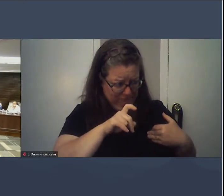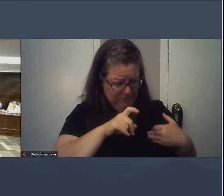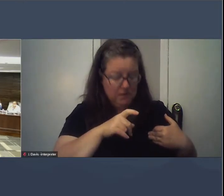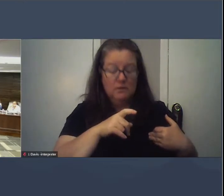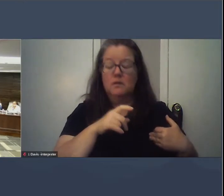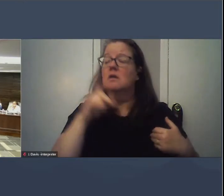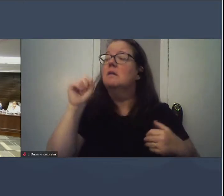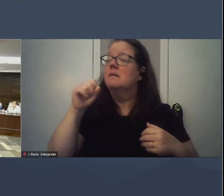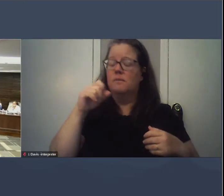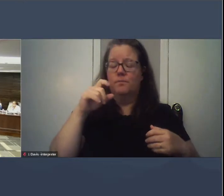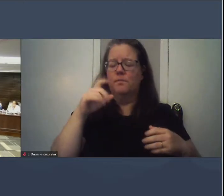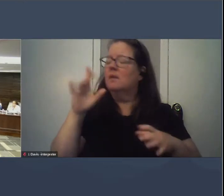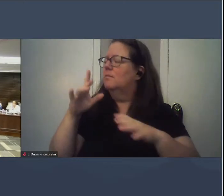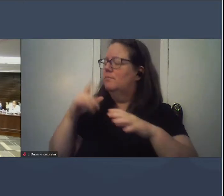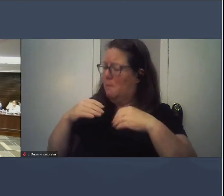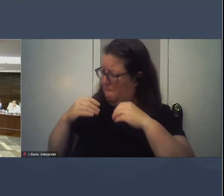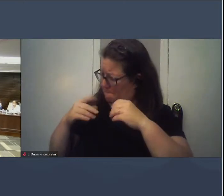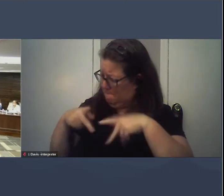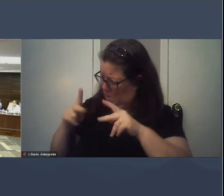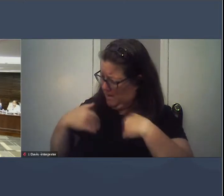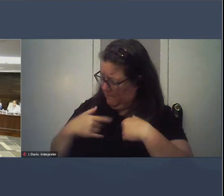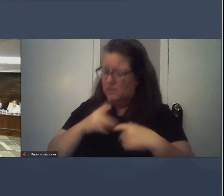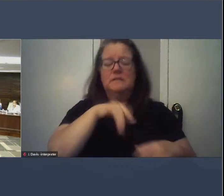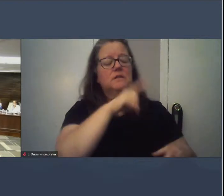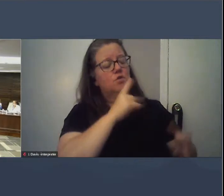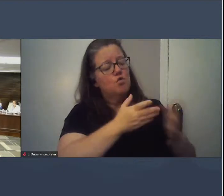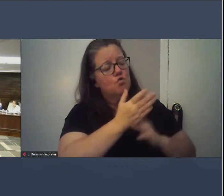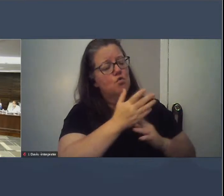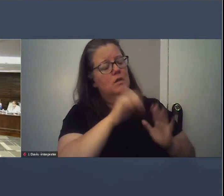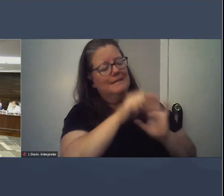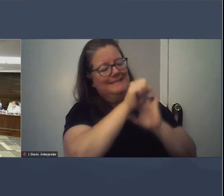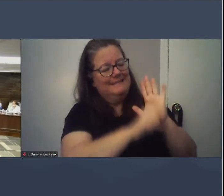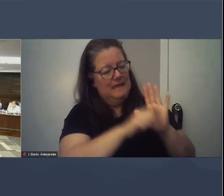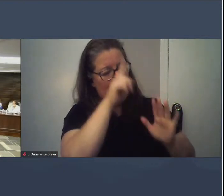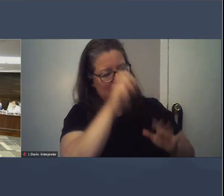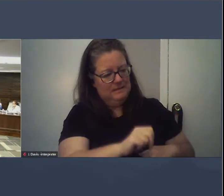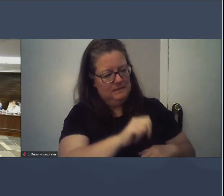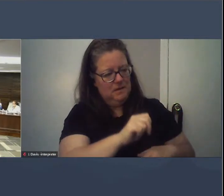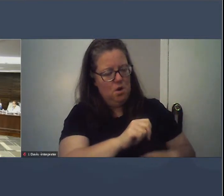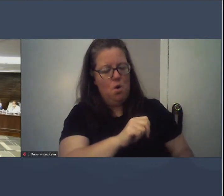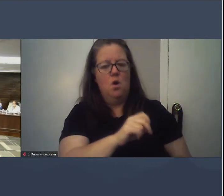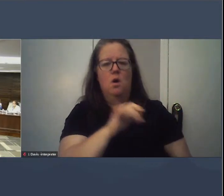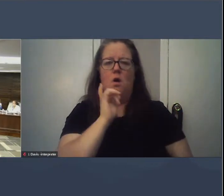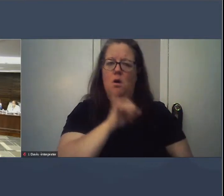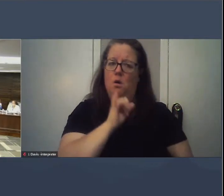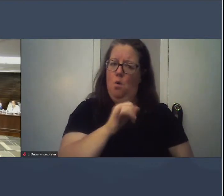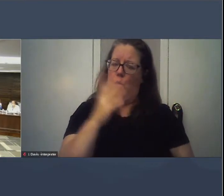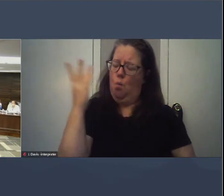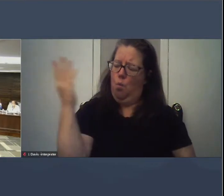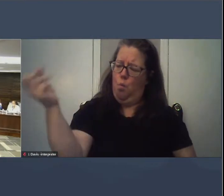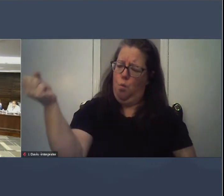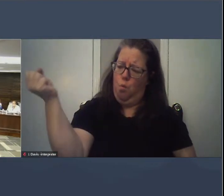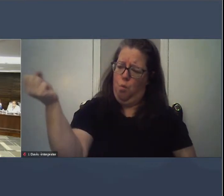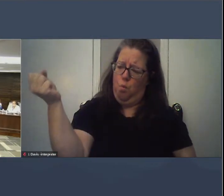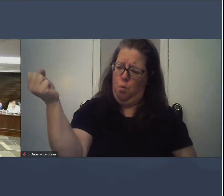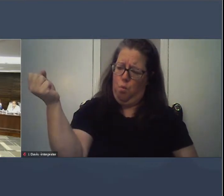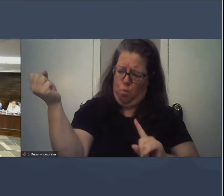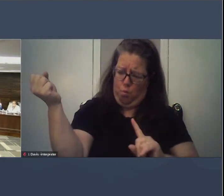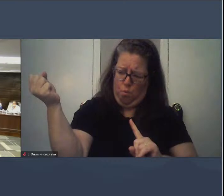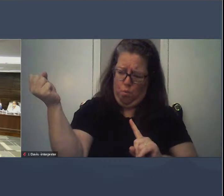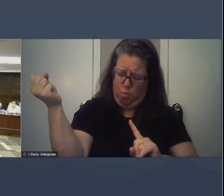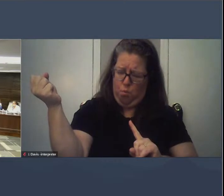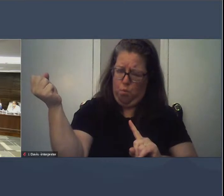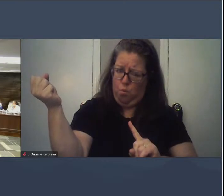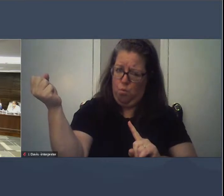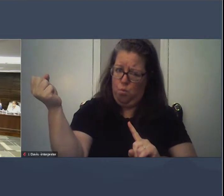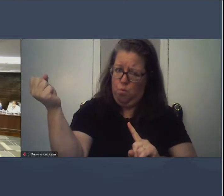the Tennessee Department of Environmental Back to the state of Tennessee, controlling our. Wait just a minute. Your question was how do they get a